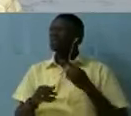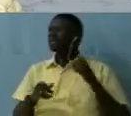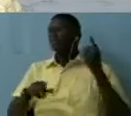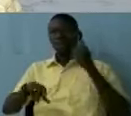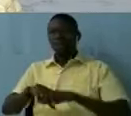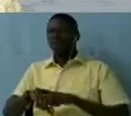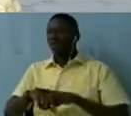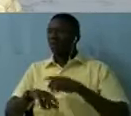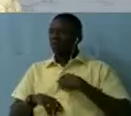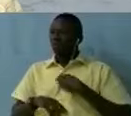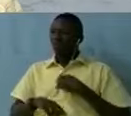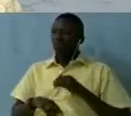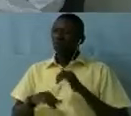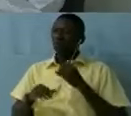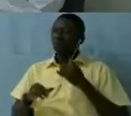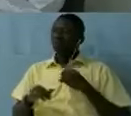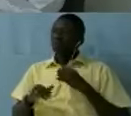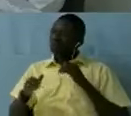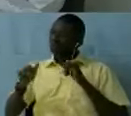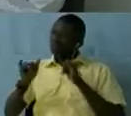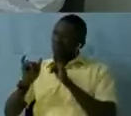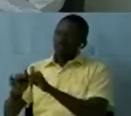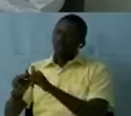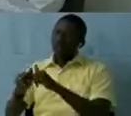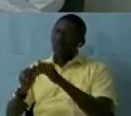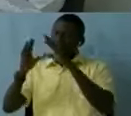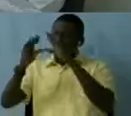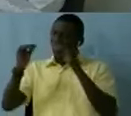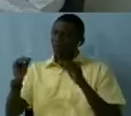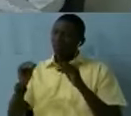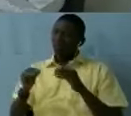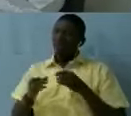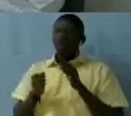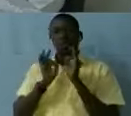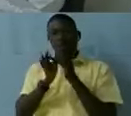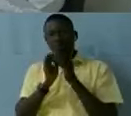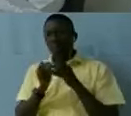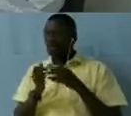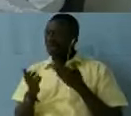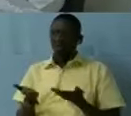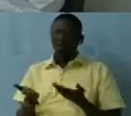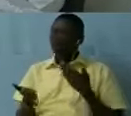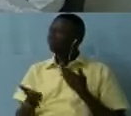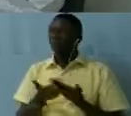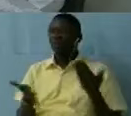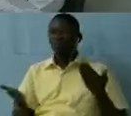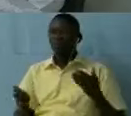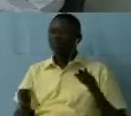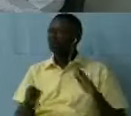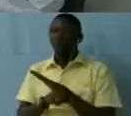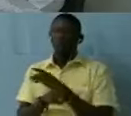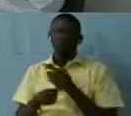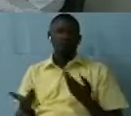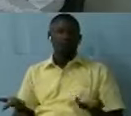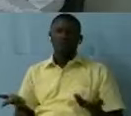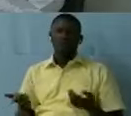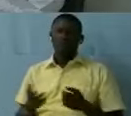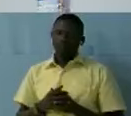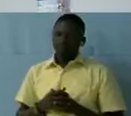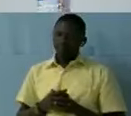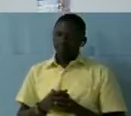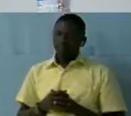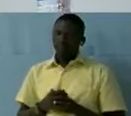to secure a house they will tell me that someone have just secured it shortly before you arrived what as atina fo